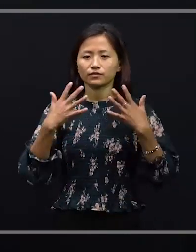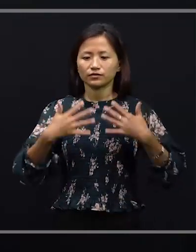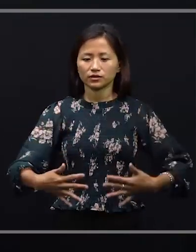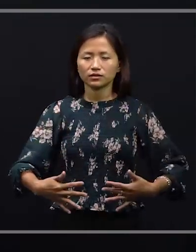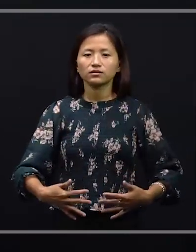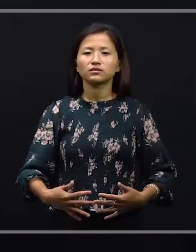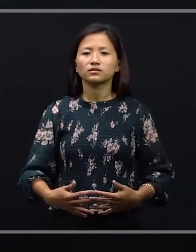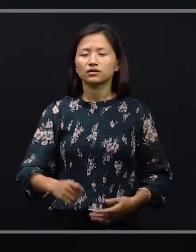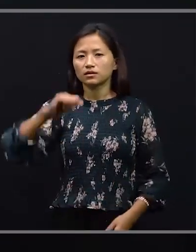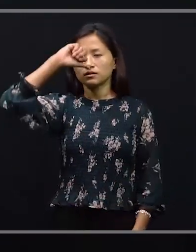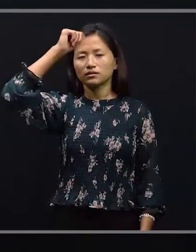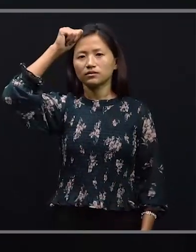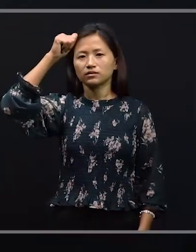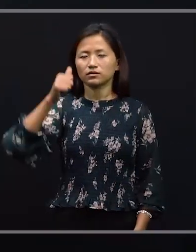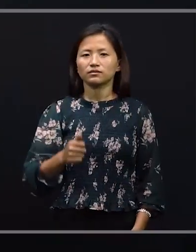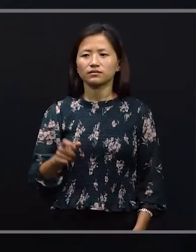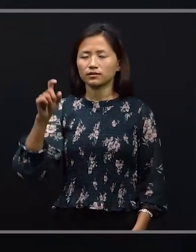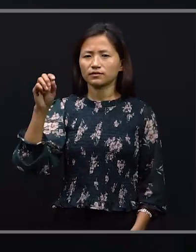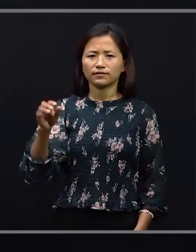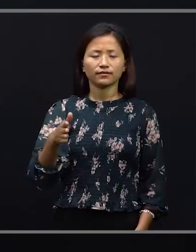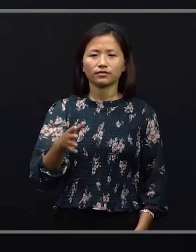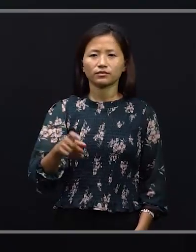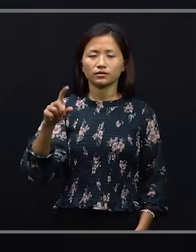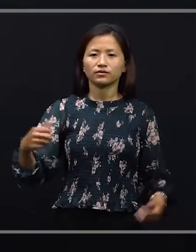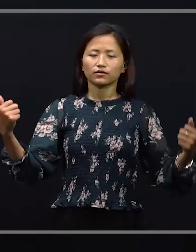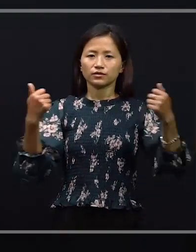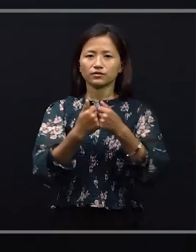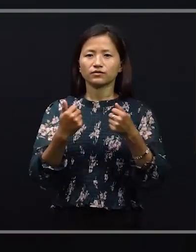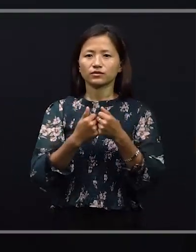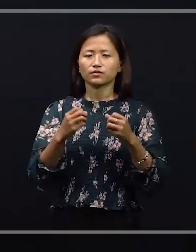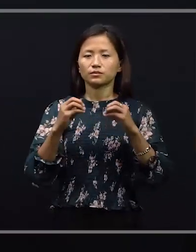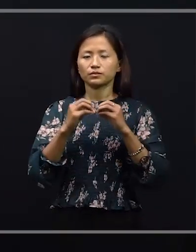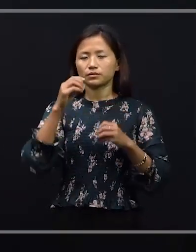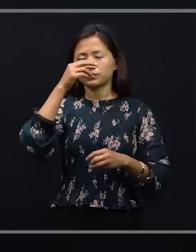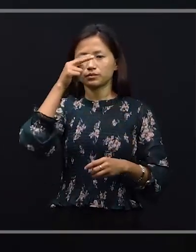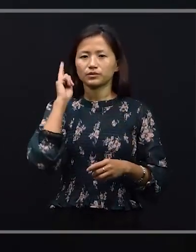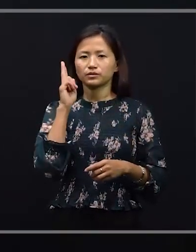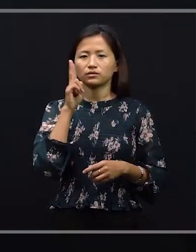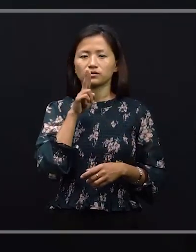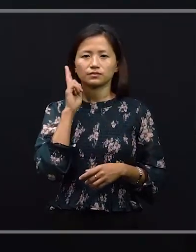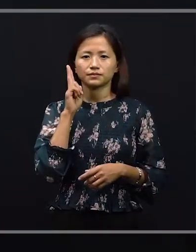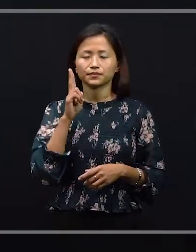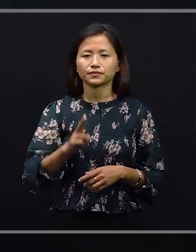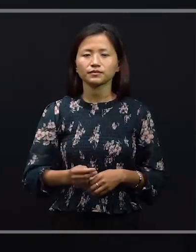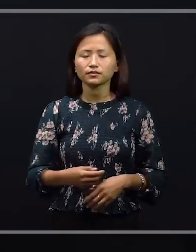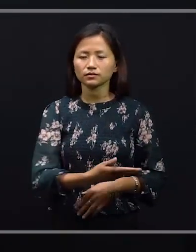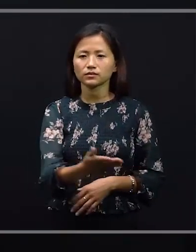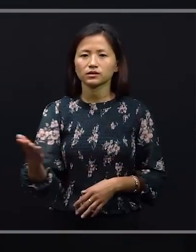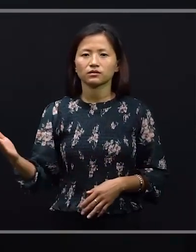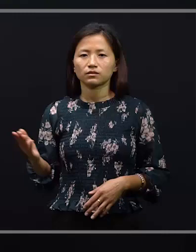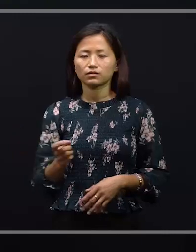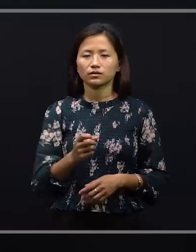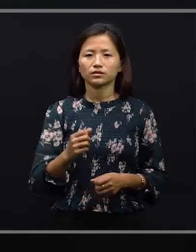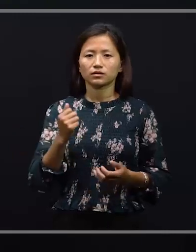Physically, the Indians, they will never be able to defeat the British, because by the time the Britishers, they were considered as